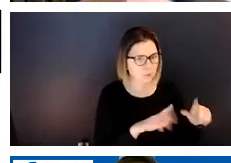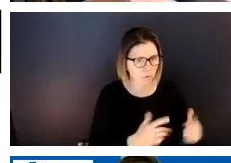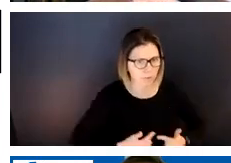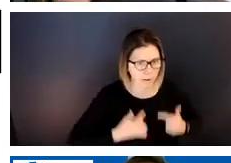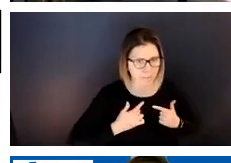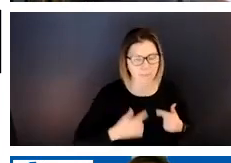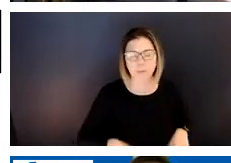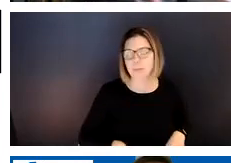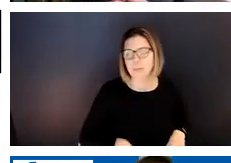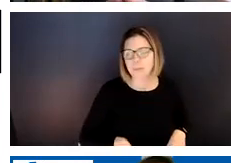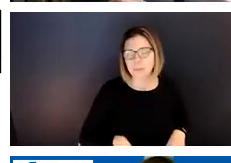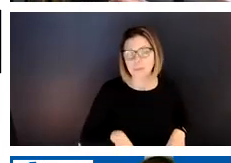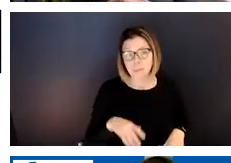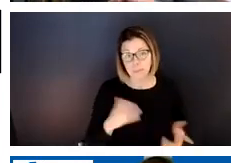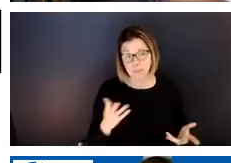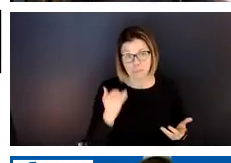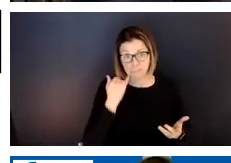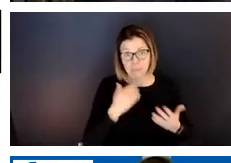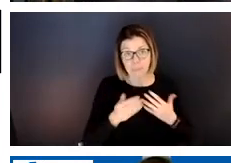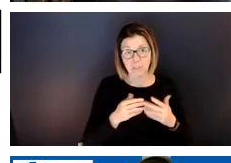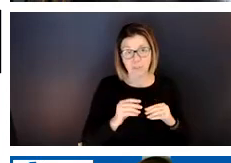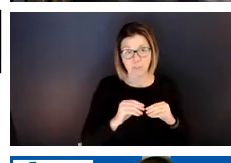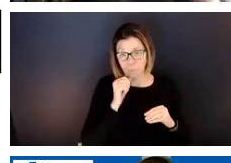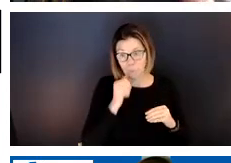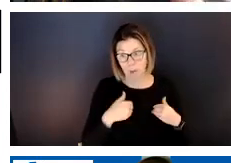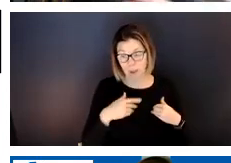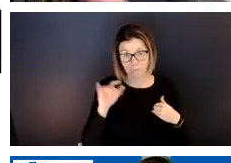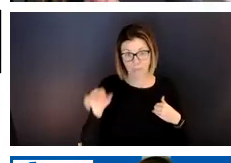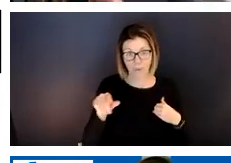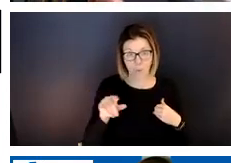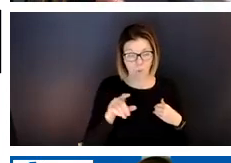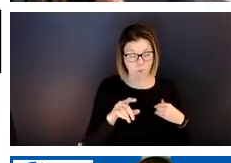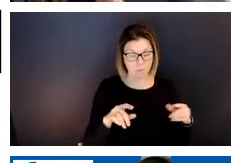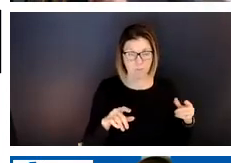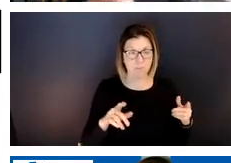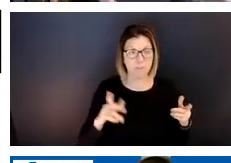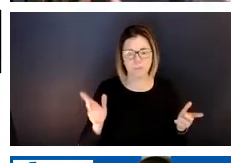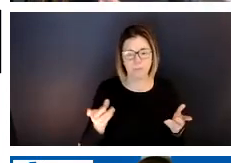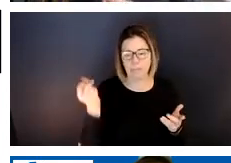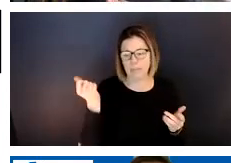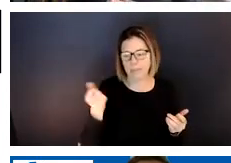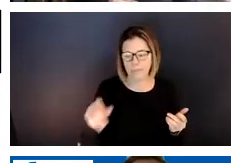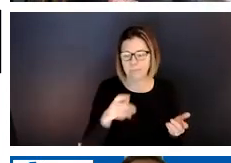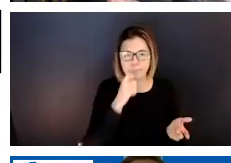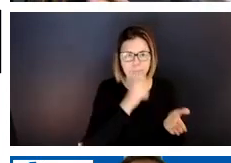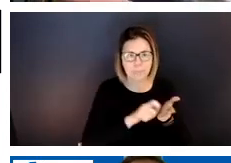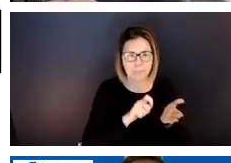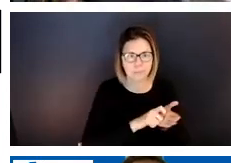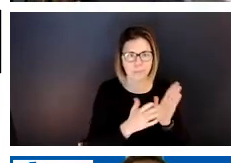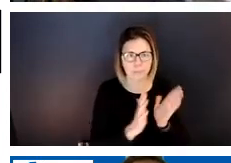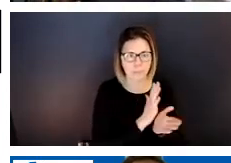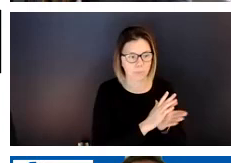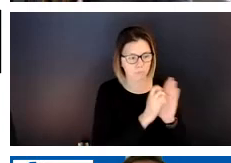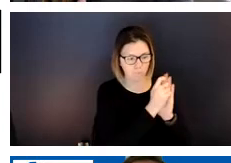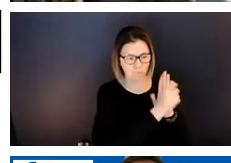again, even if you don't have something such as these, a pen and a pad, a whiteboard and a marker have been just